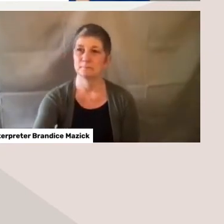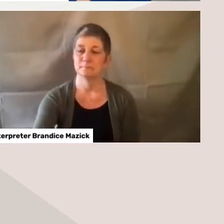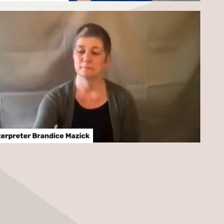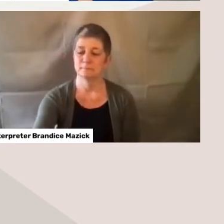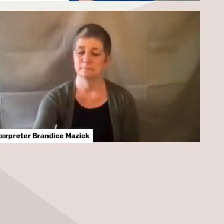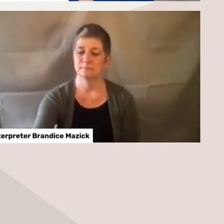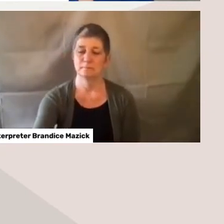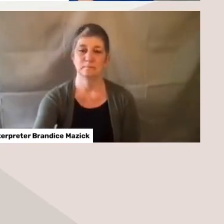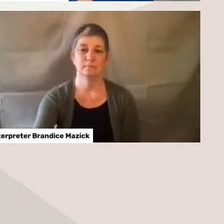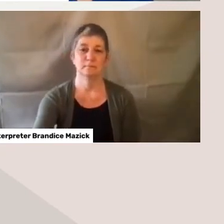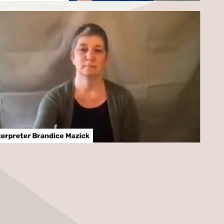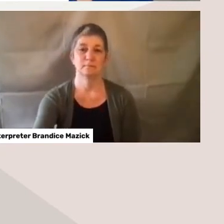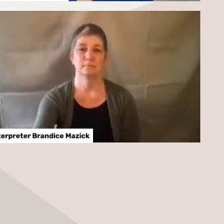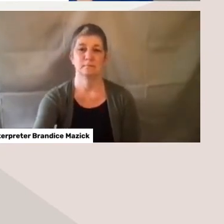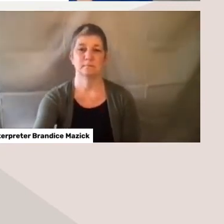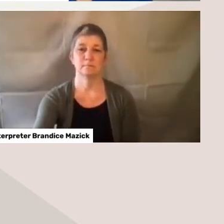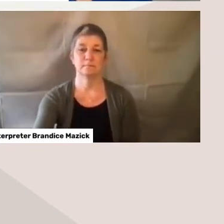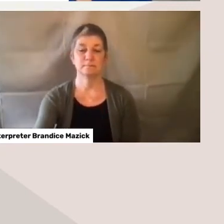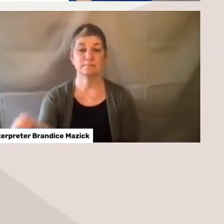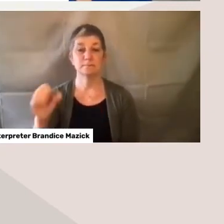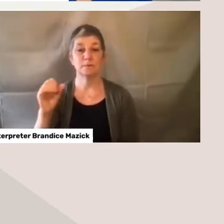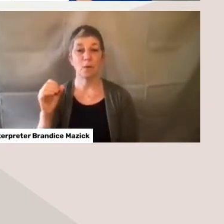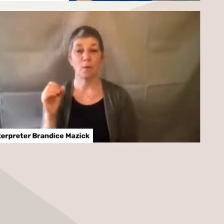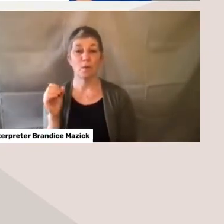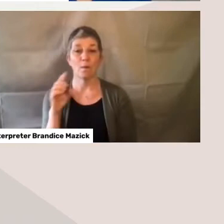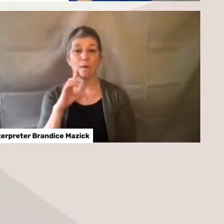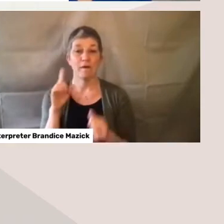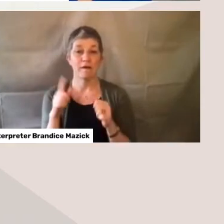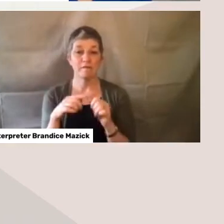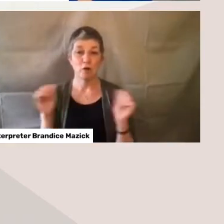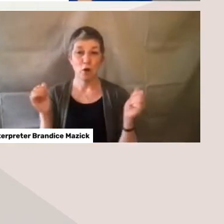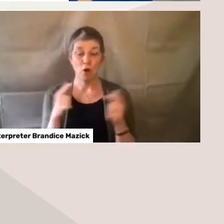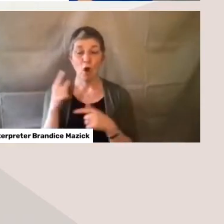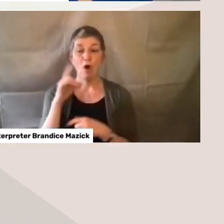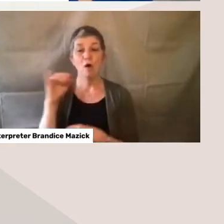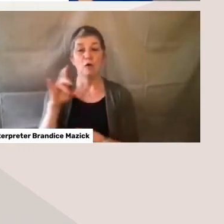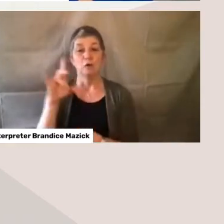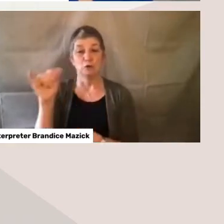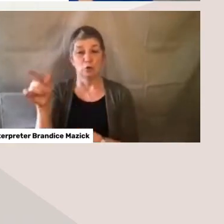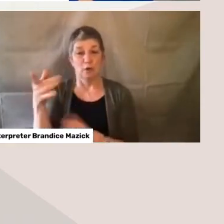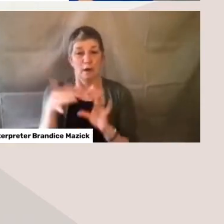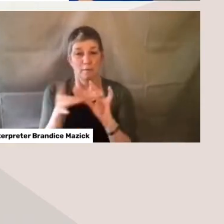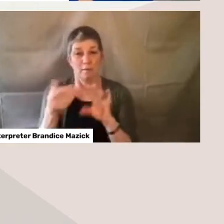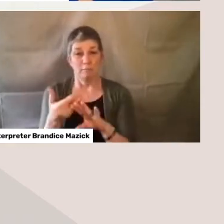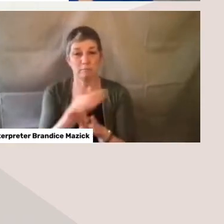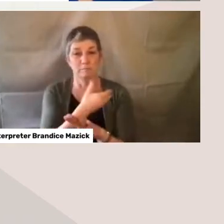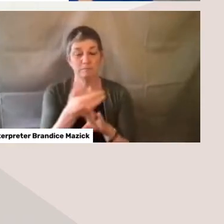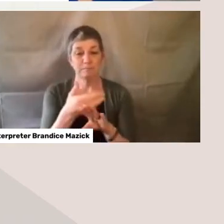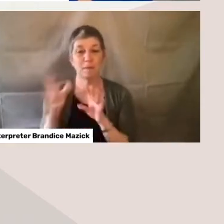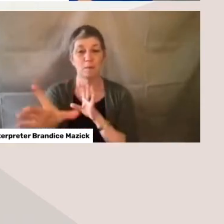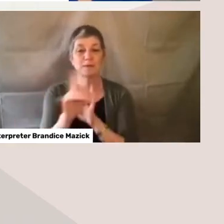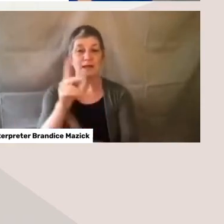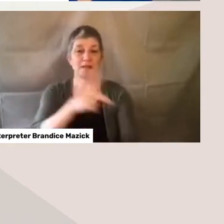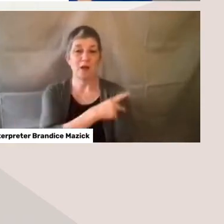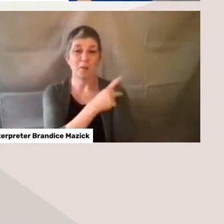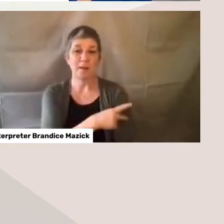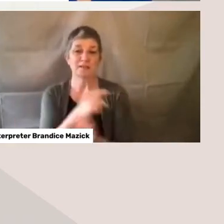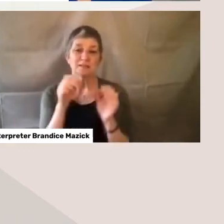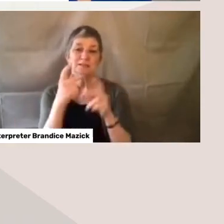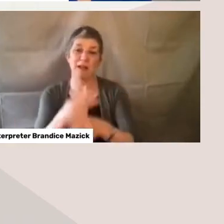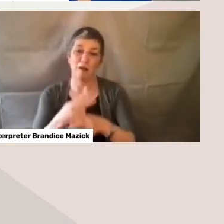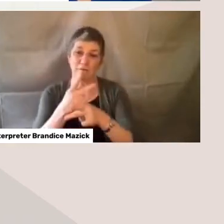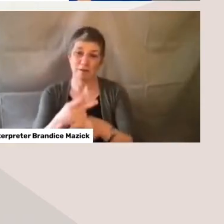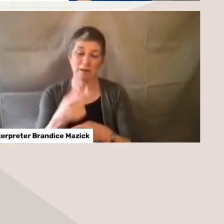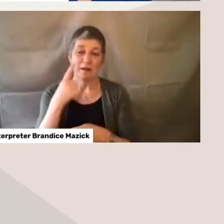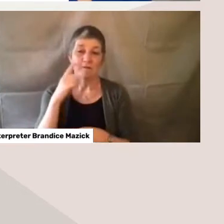So first of all, as Julia mentioned, we select our patients pretty carefully